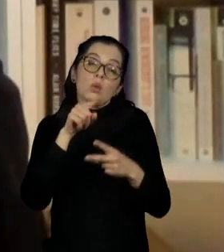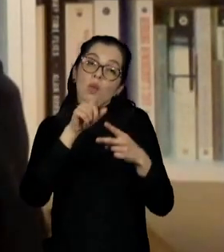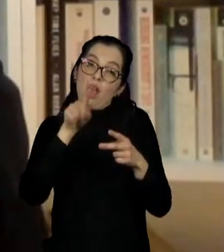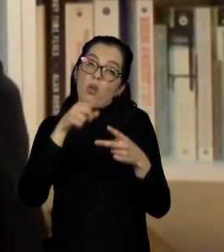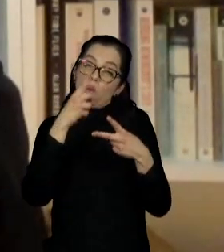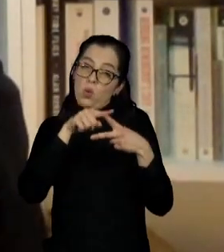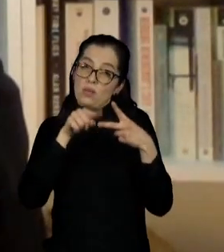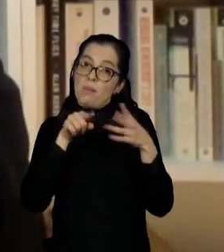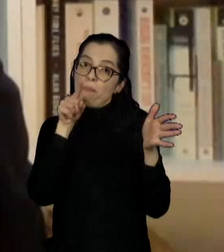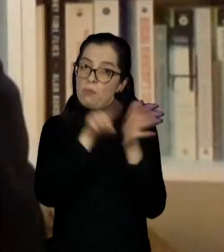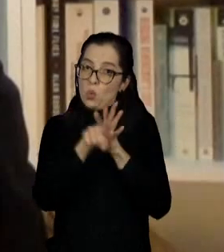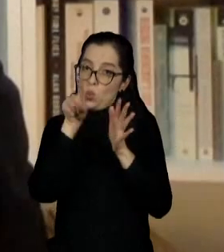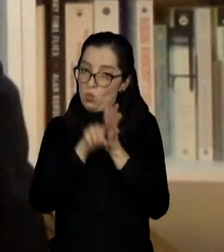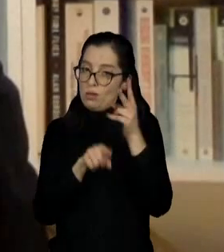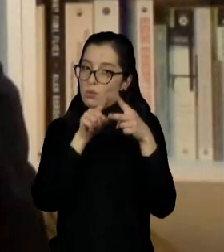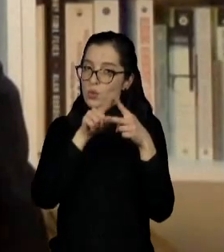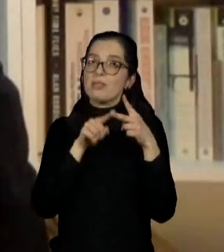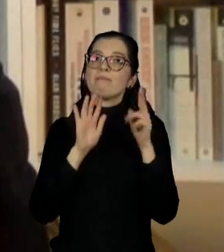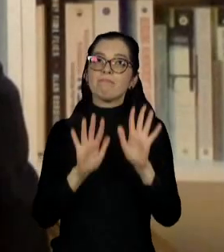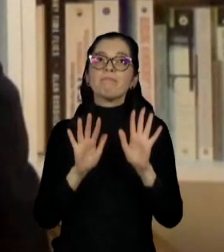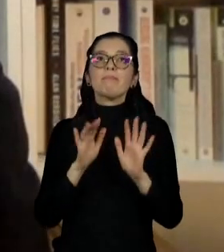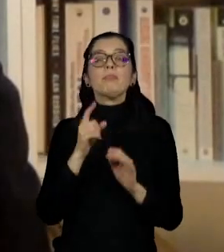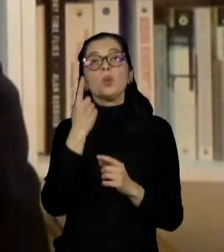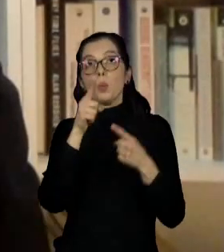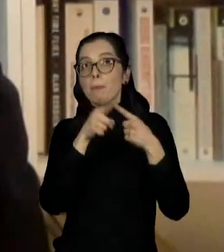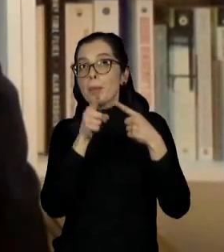there are really two questions there. One is that